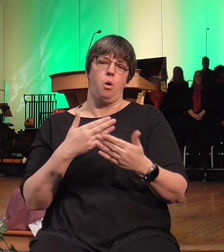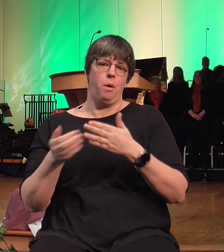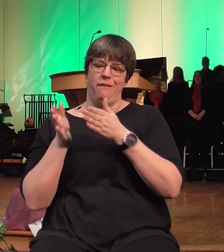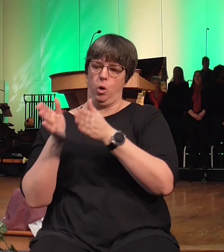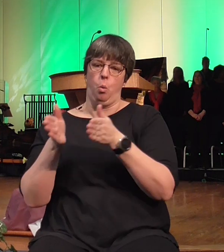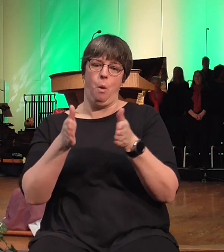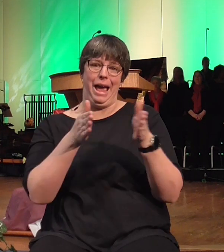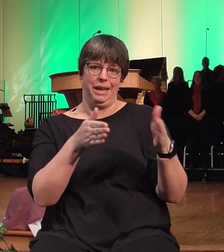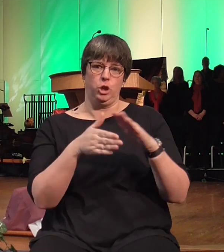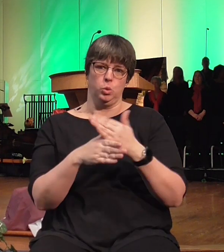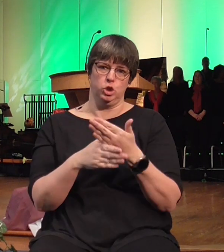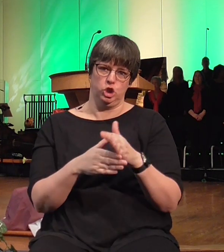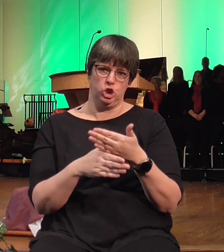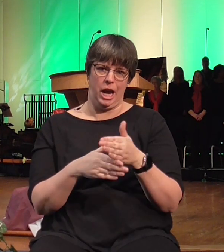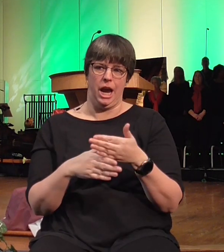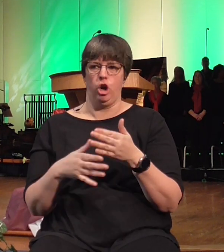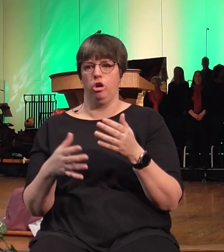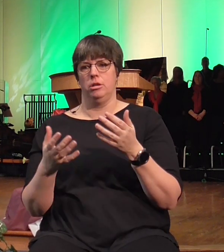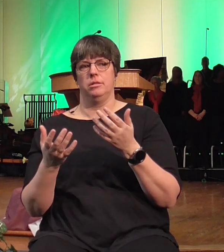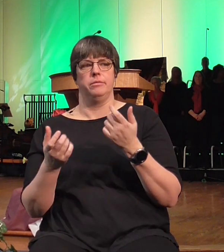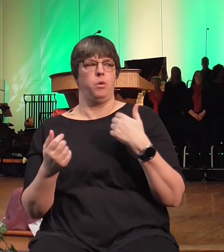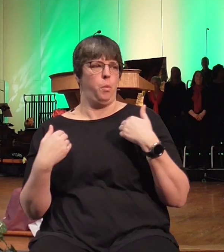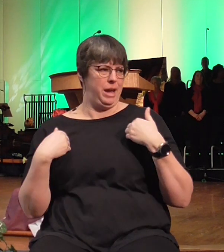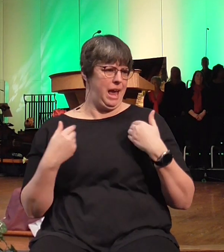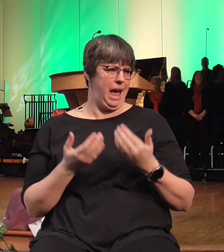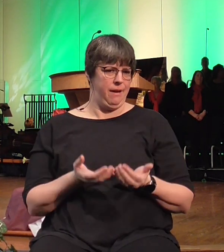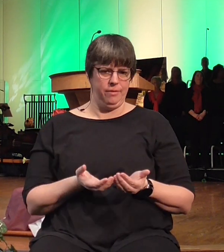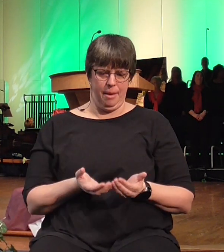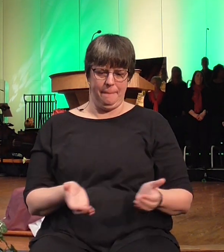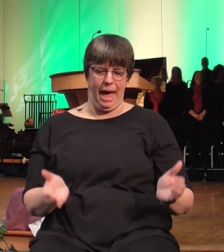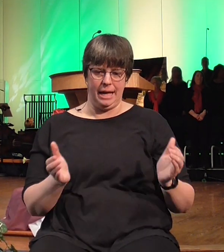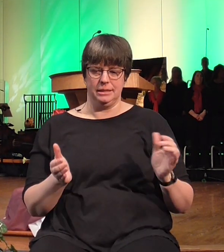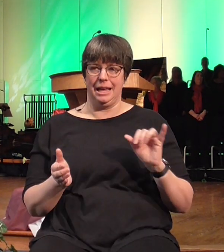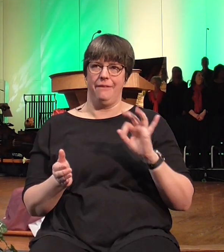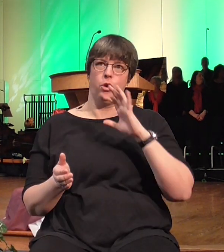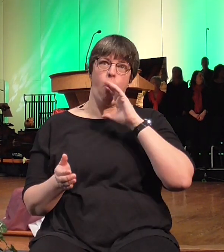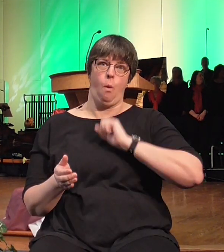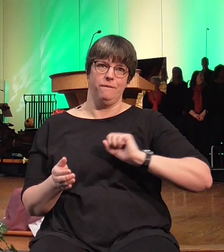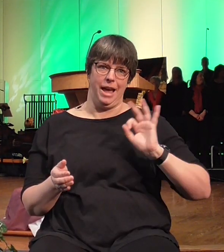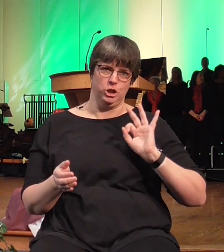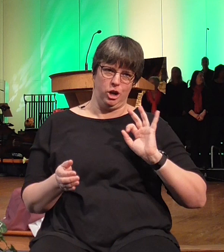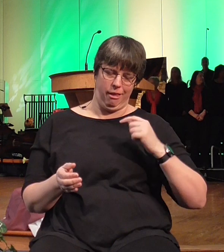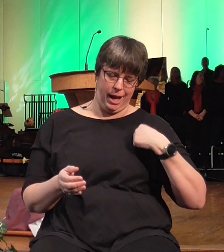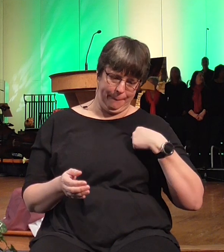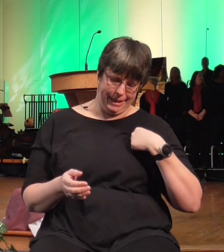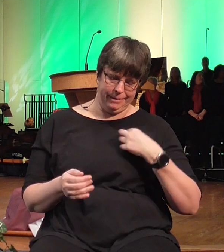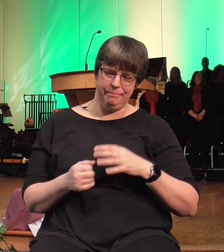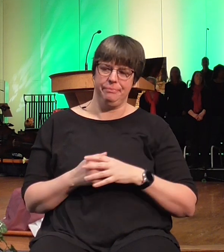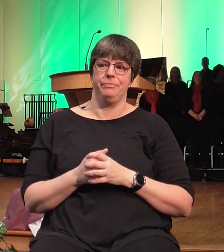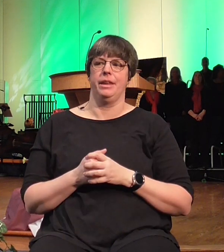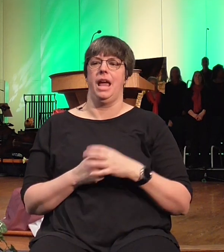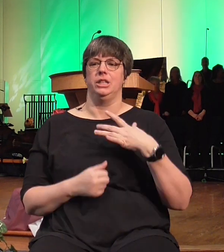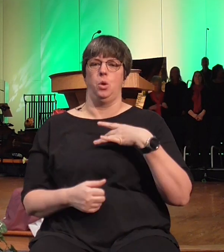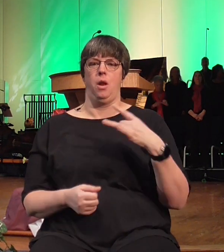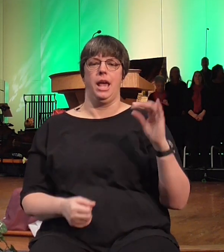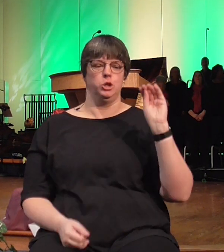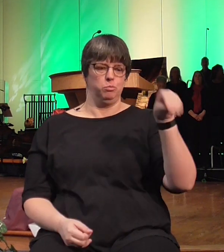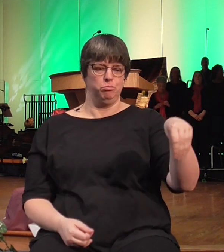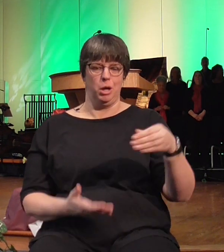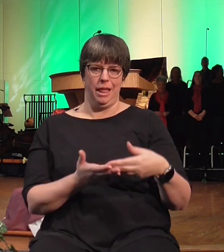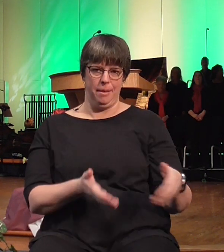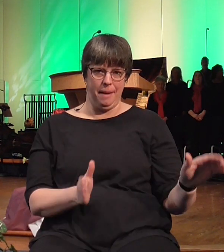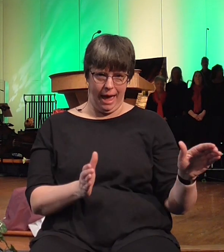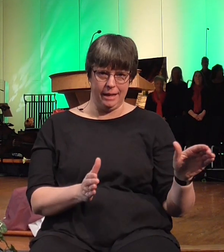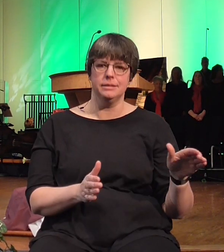of sharing that you like. Baskets are going to be coming around if you're kind of old-fashioned like I am in that regard and like to just toss it in the